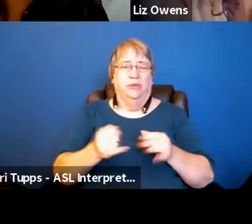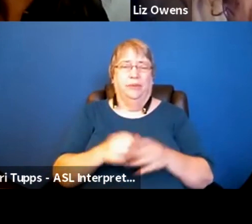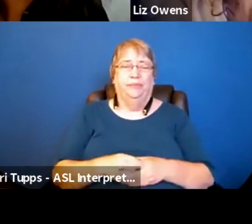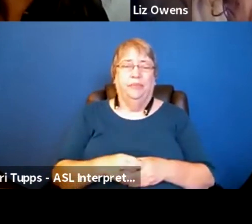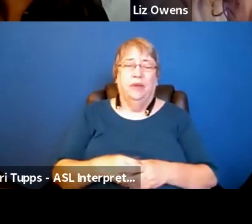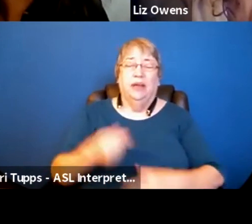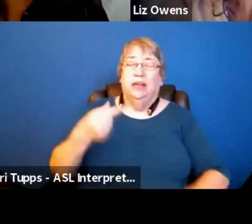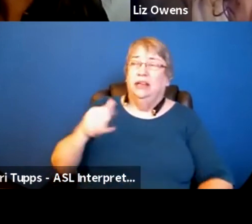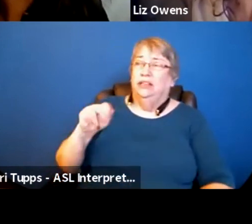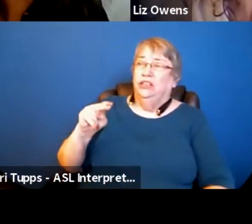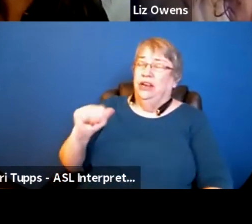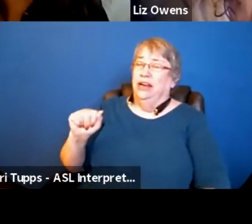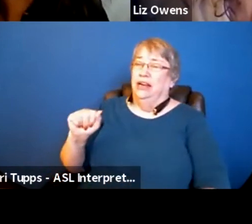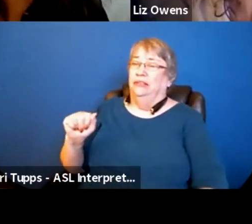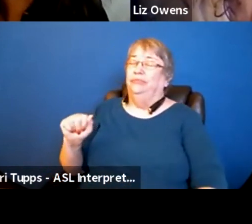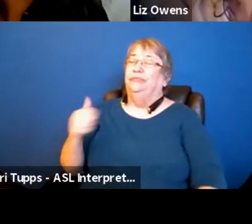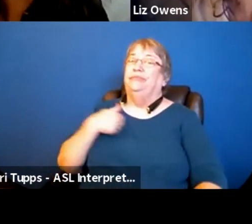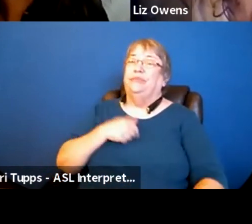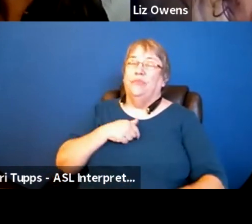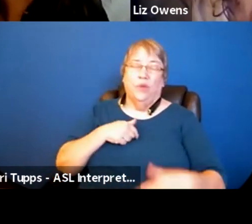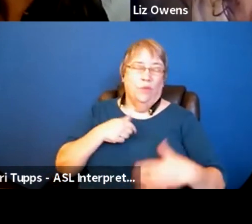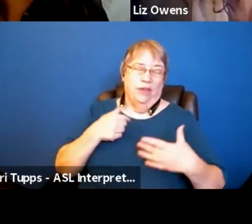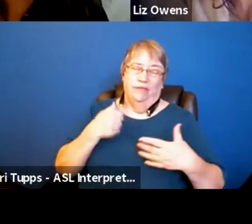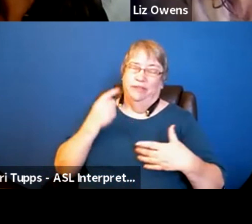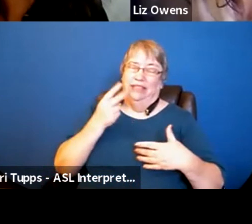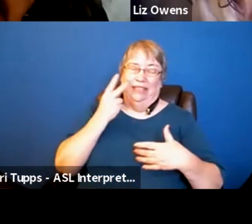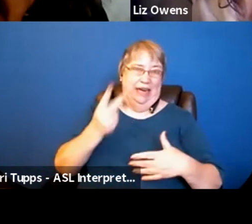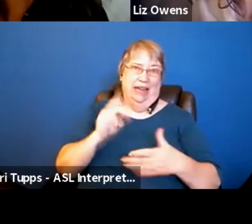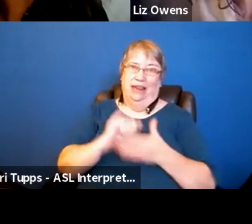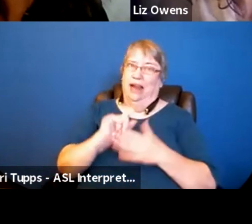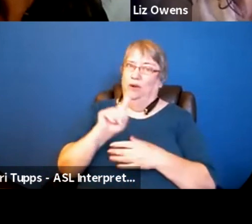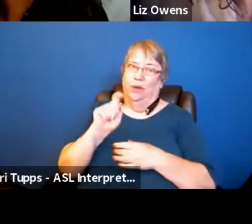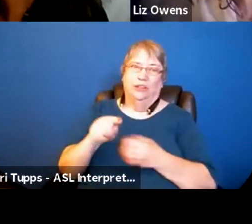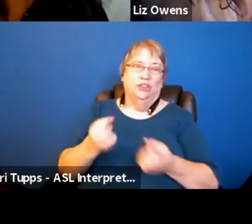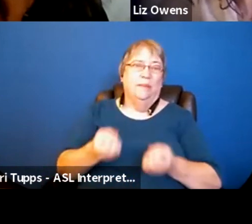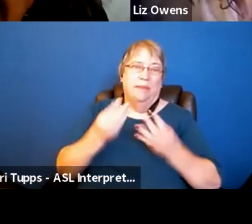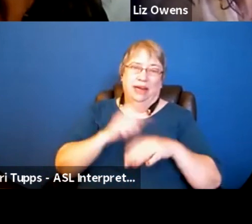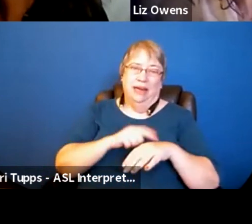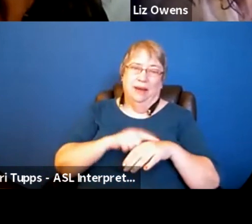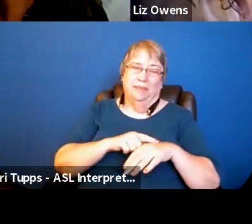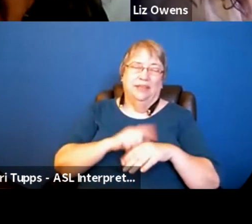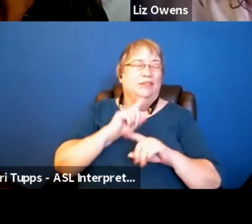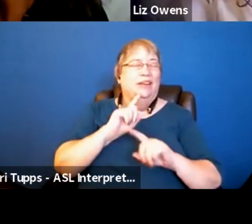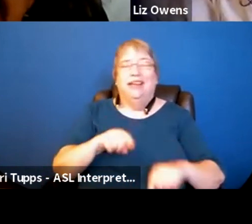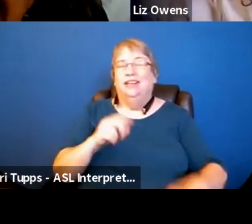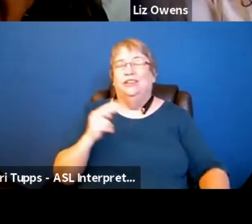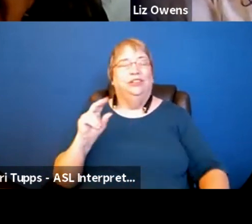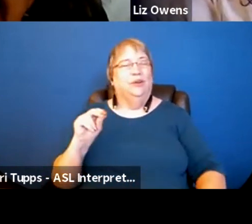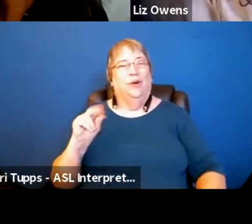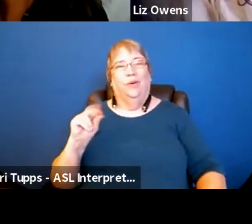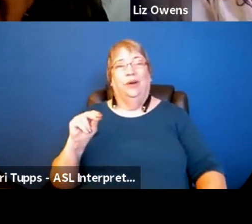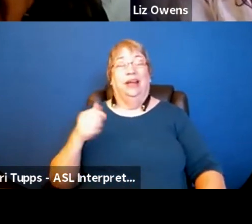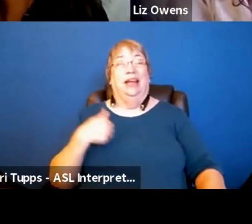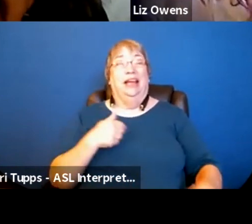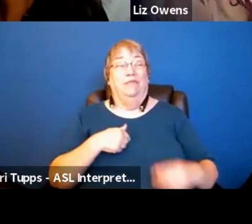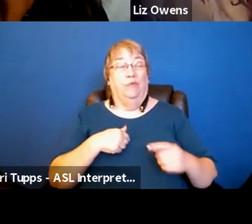So this is Gina. We have gotten this question a number of times. The answer is no. So if we heard something